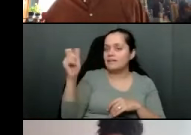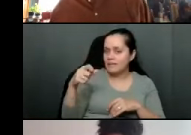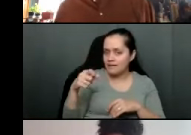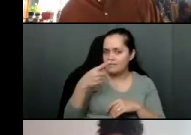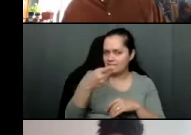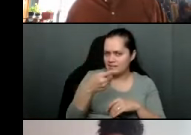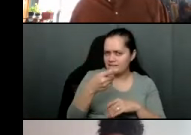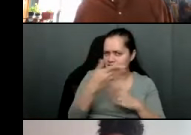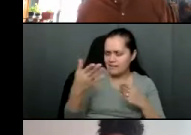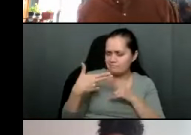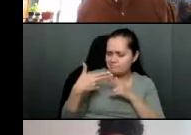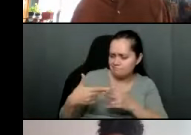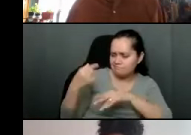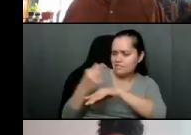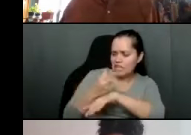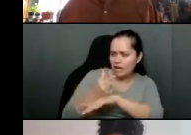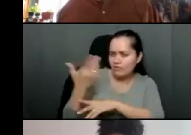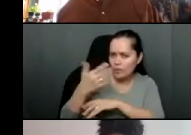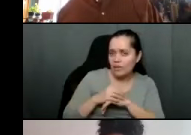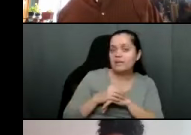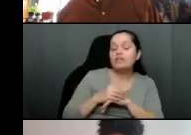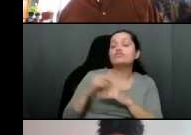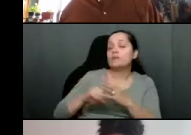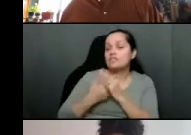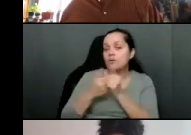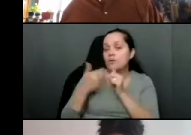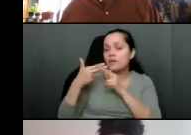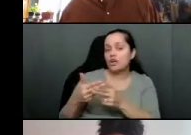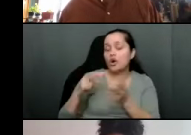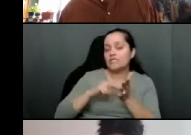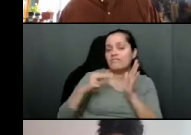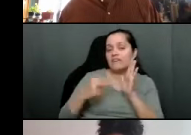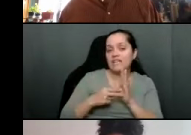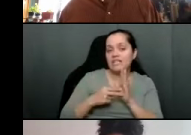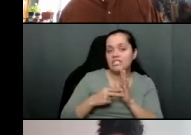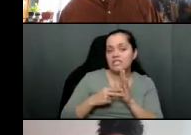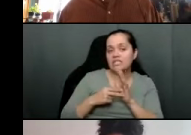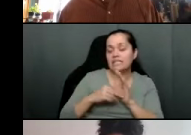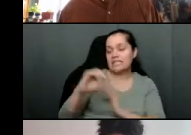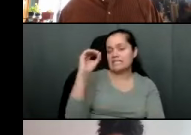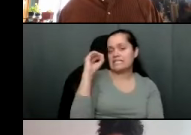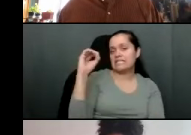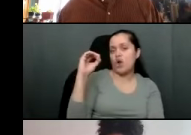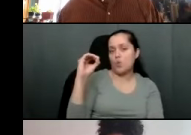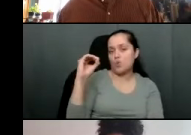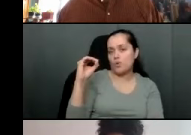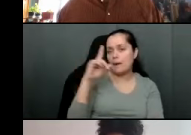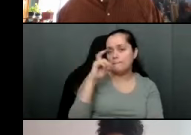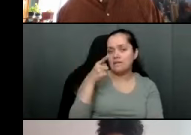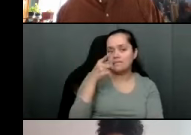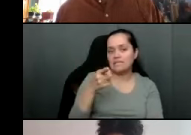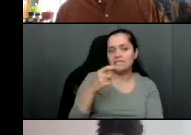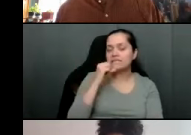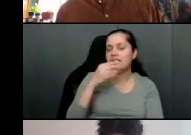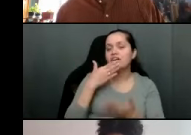is this thing, geography? And I'm going to start with what I call definition zero, because it's not